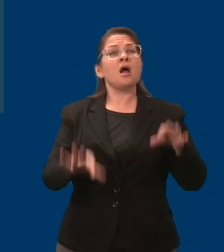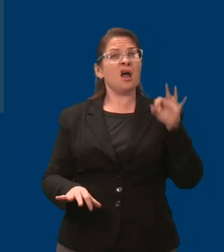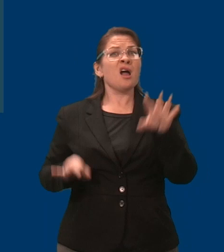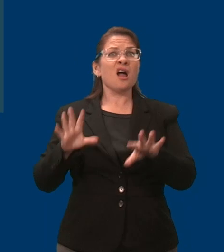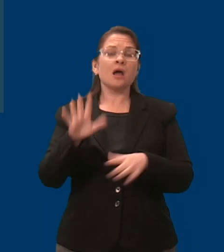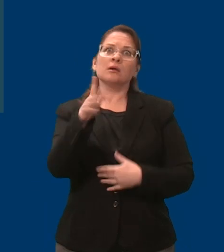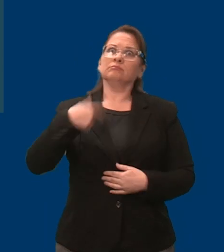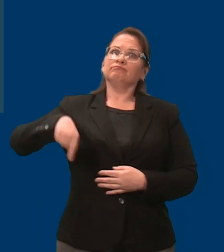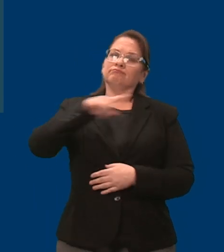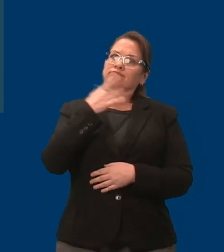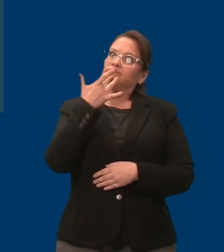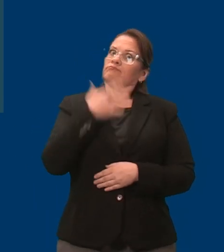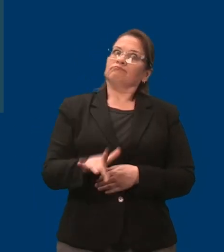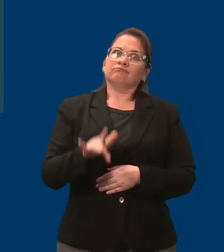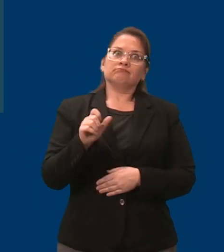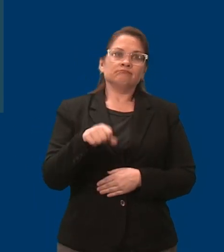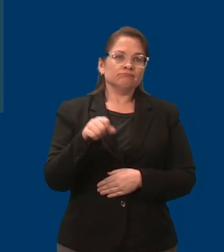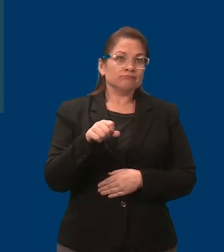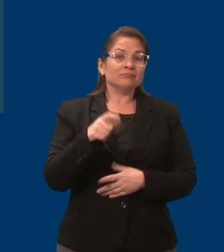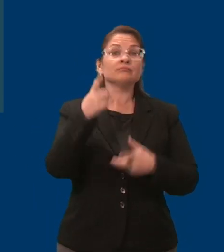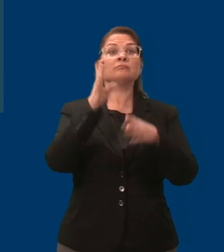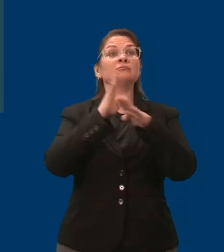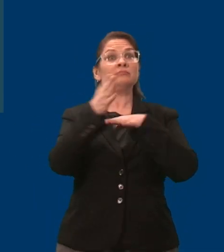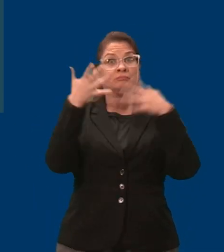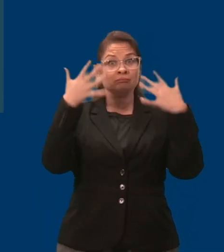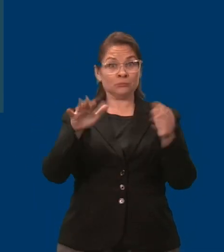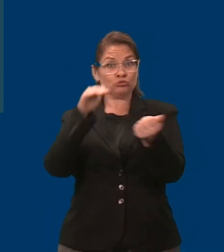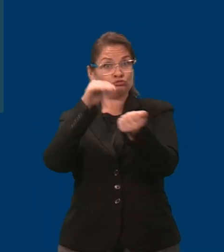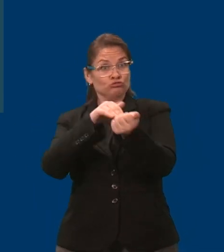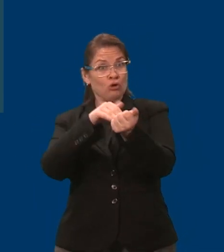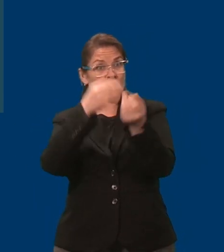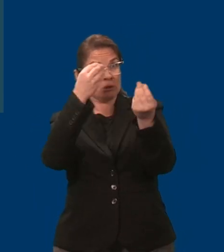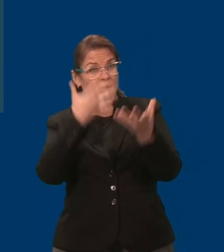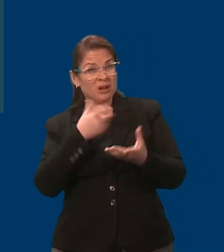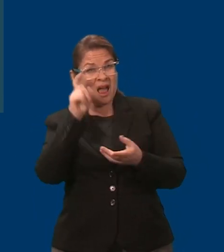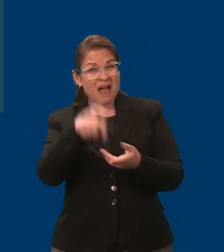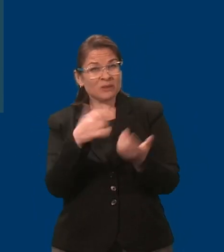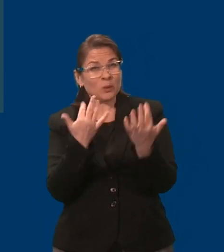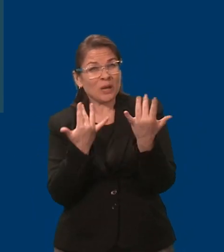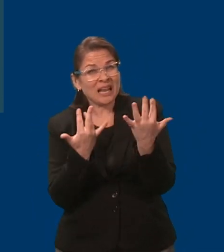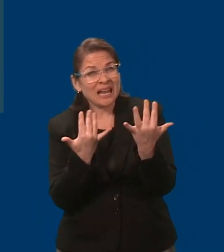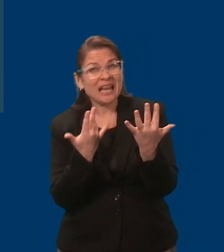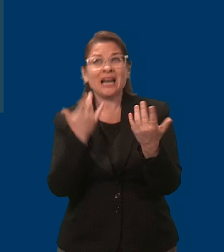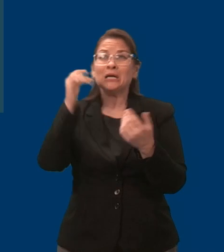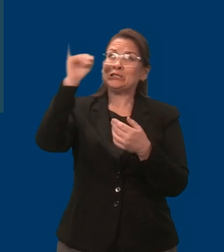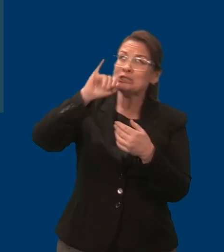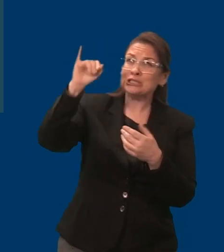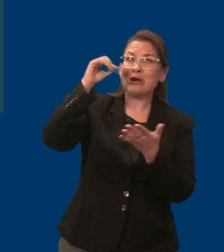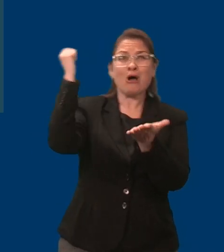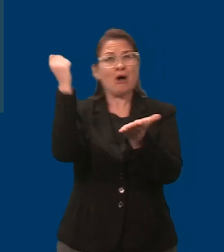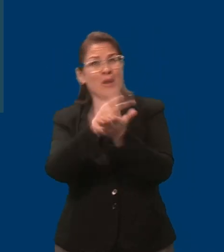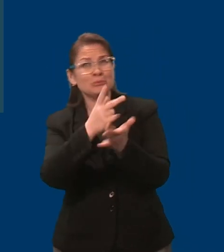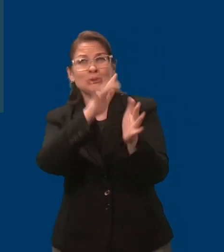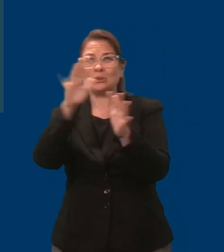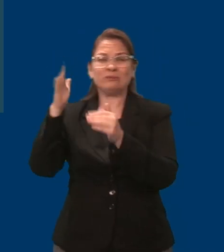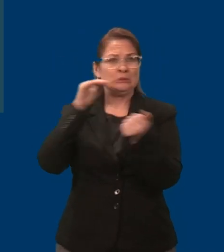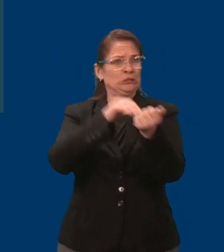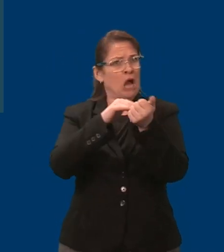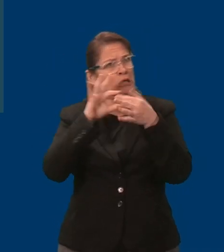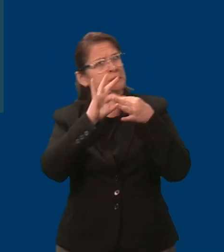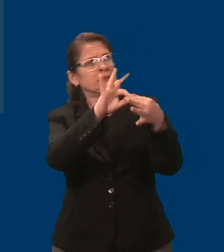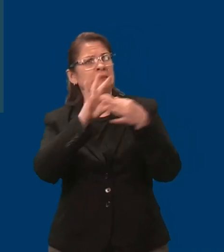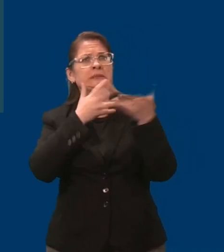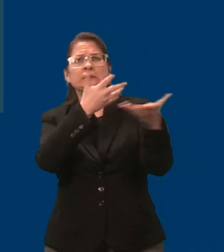doctors after the fact that if we would have waited for a prior authorization to get that initial appointment, Leo would have died of heart failure at